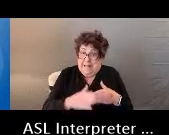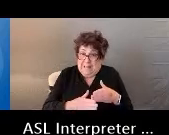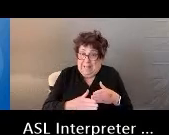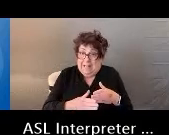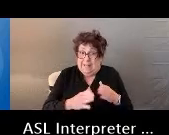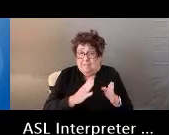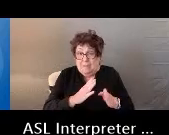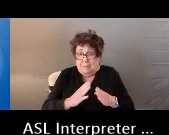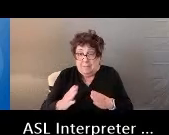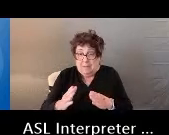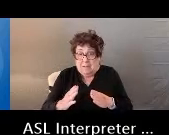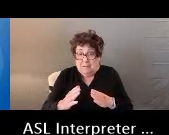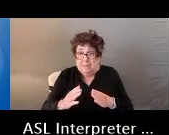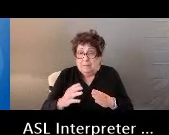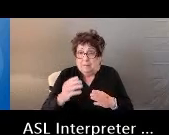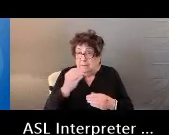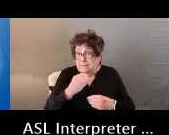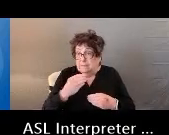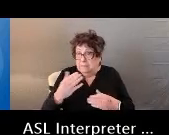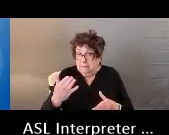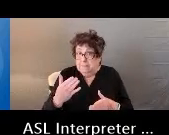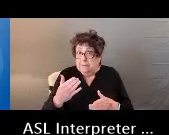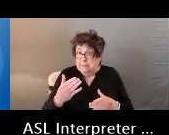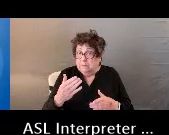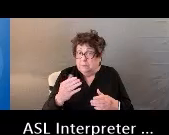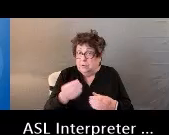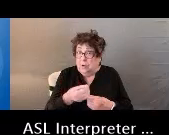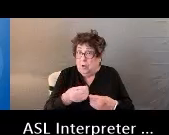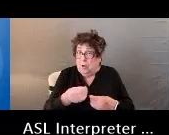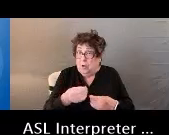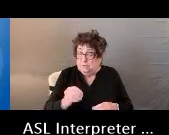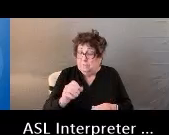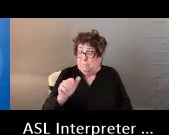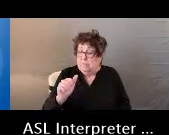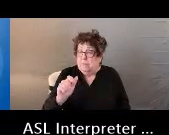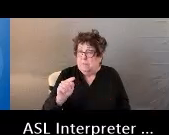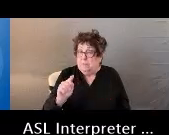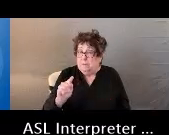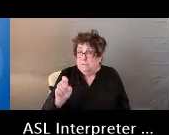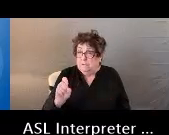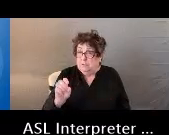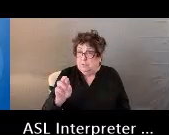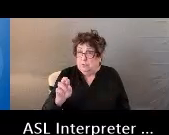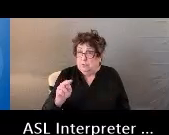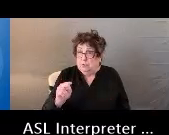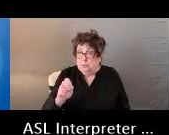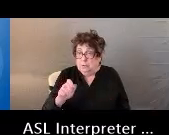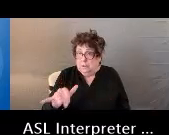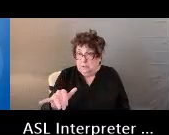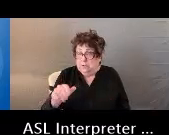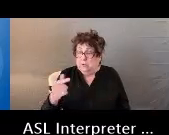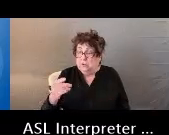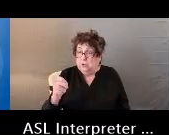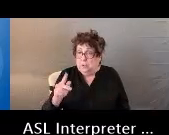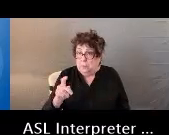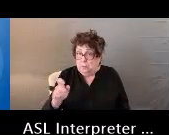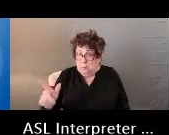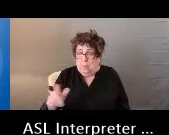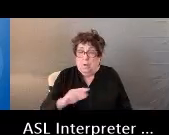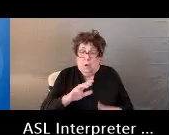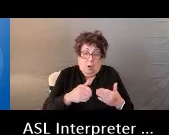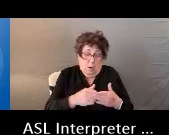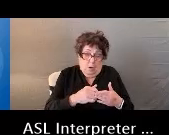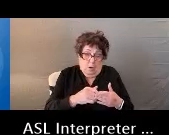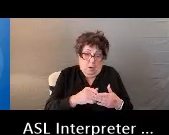the Office of the Attorney General. And then eventually, after all the revisions, the plan was uploaded